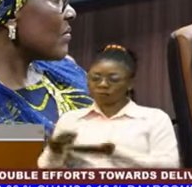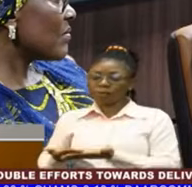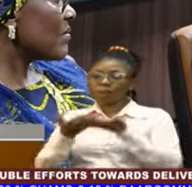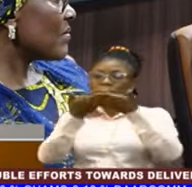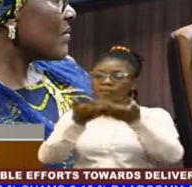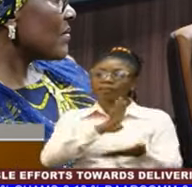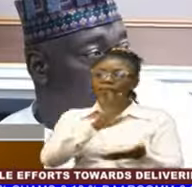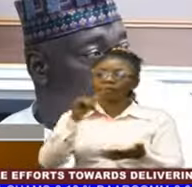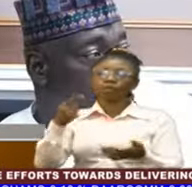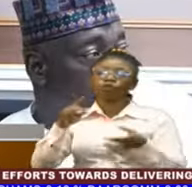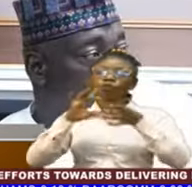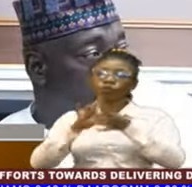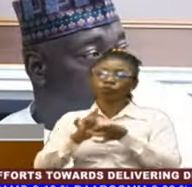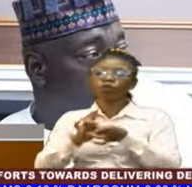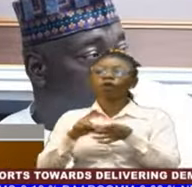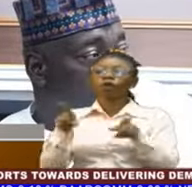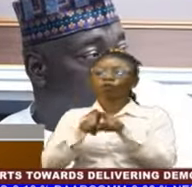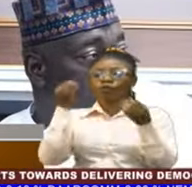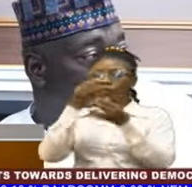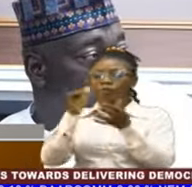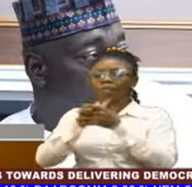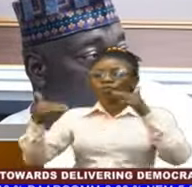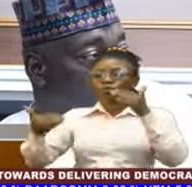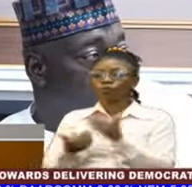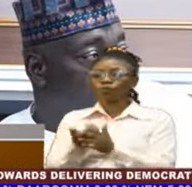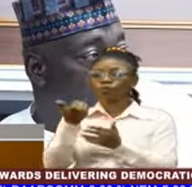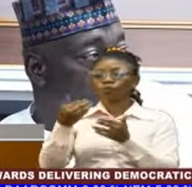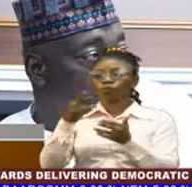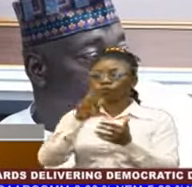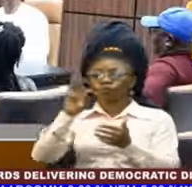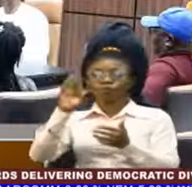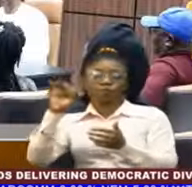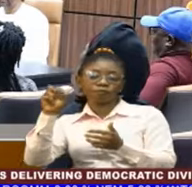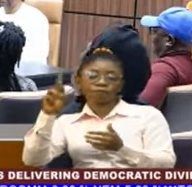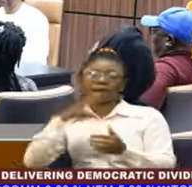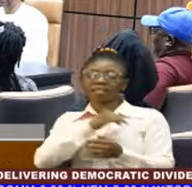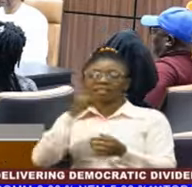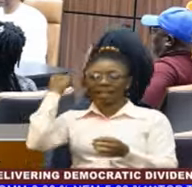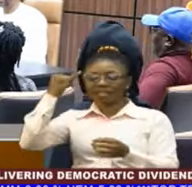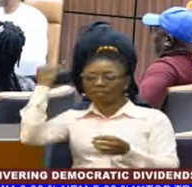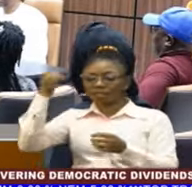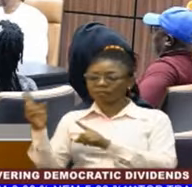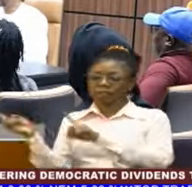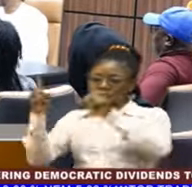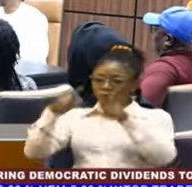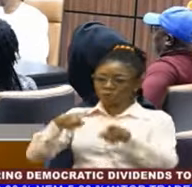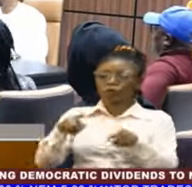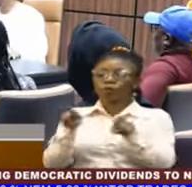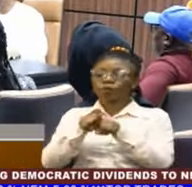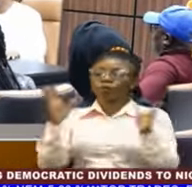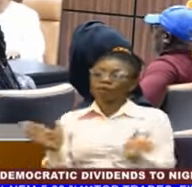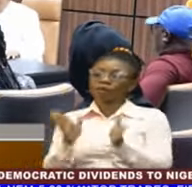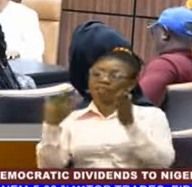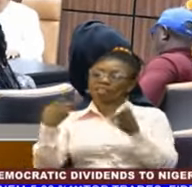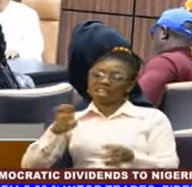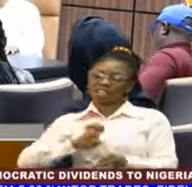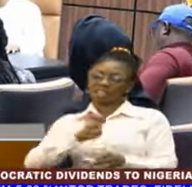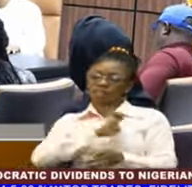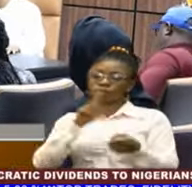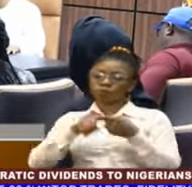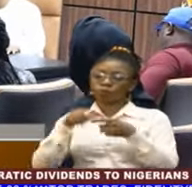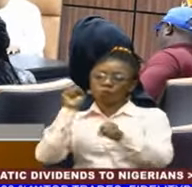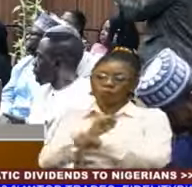the unions. He said new reforms and ideas are underway, while urging the executives of both chapels to work